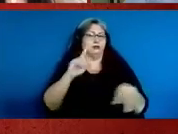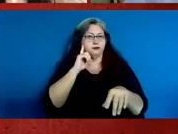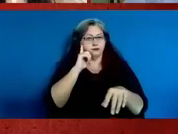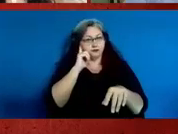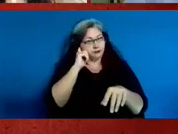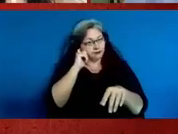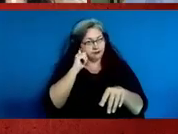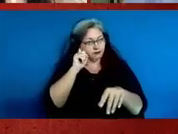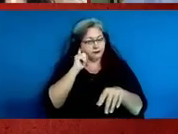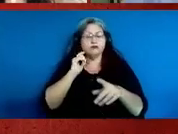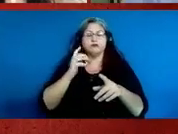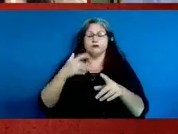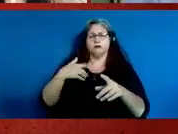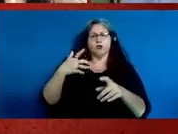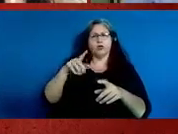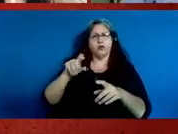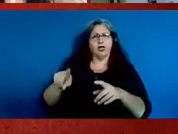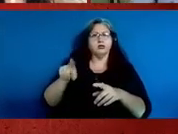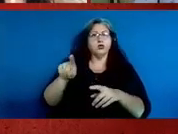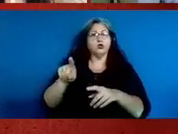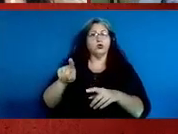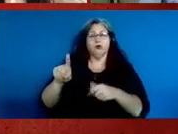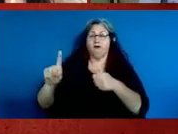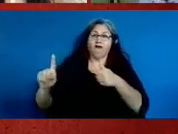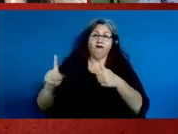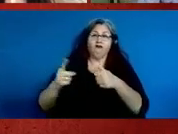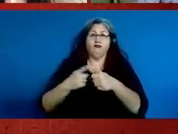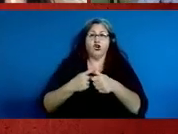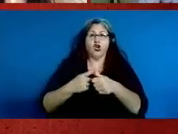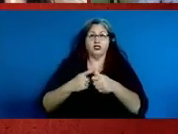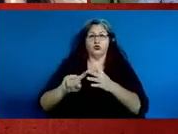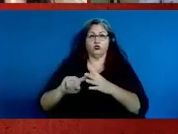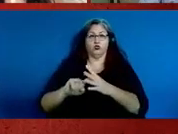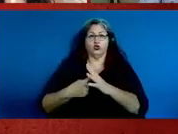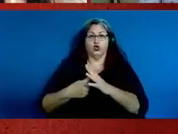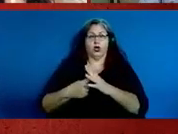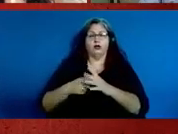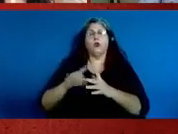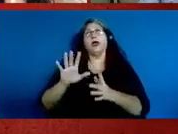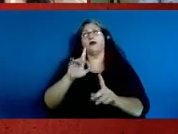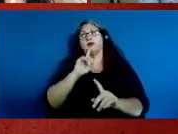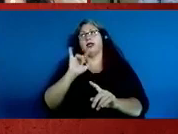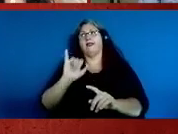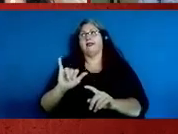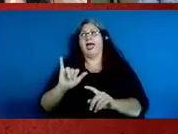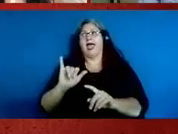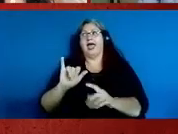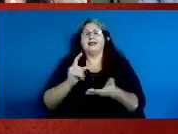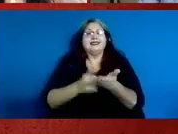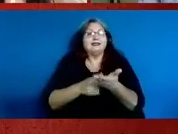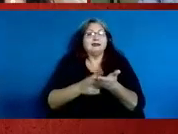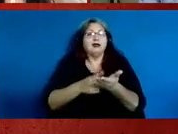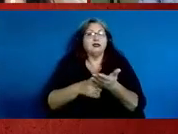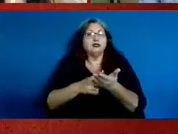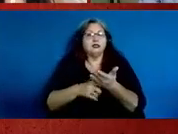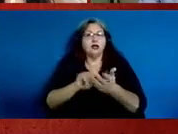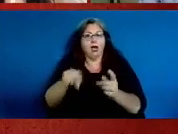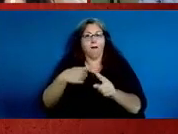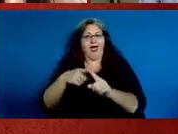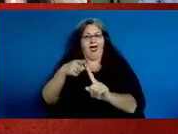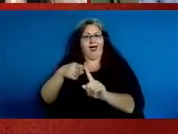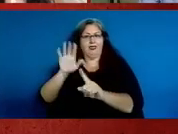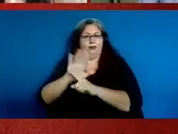wanted to ask about that. When y'all first started, when the conversation started happening about Mulan,